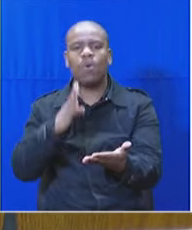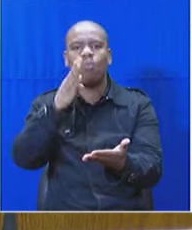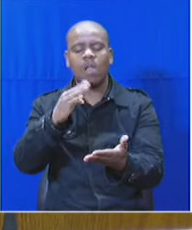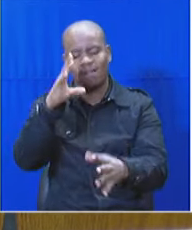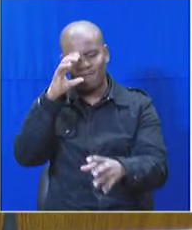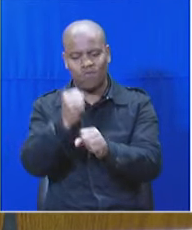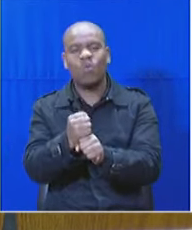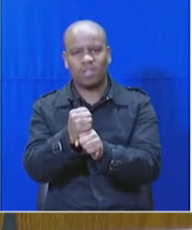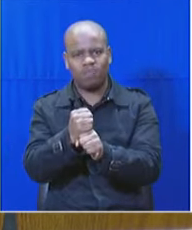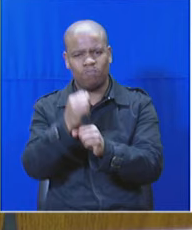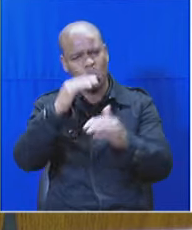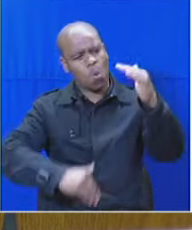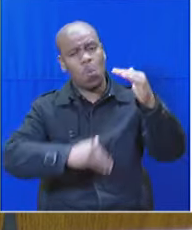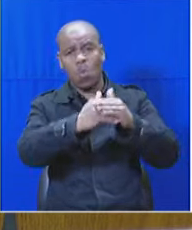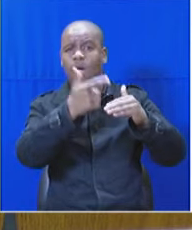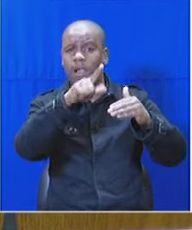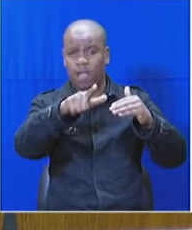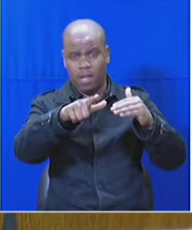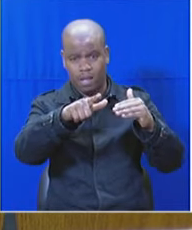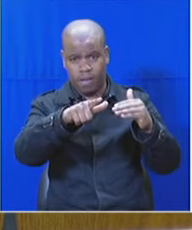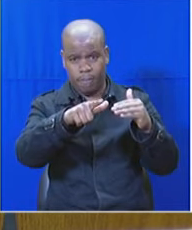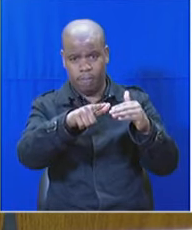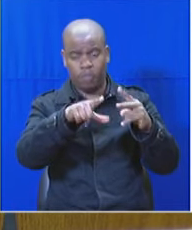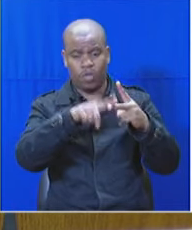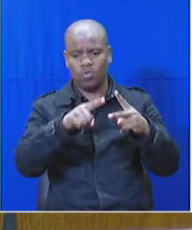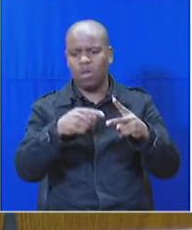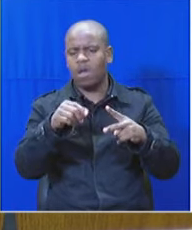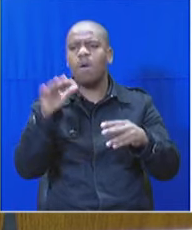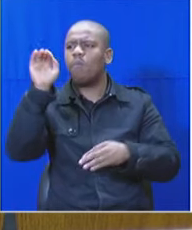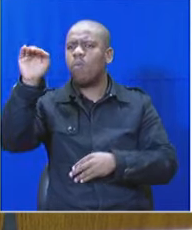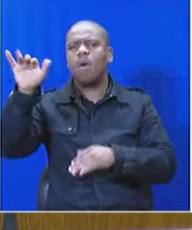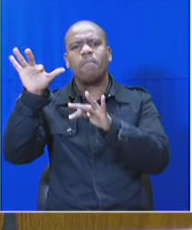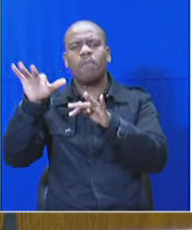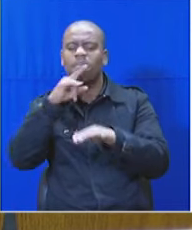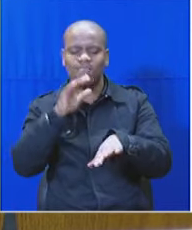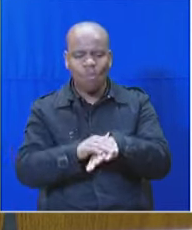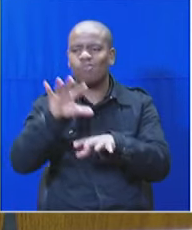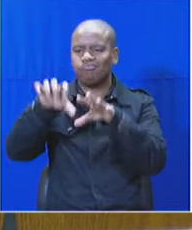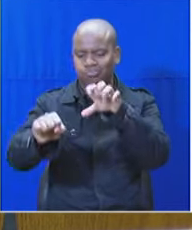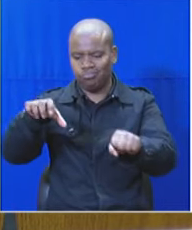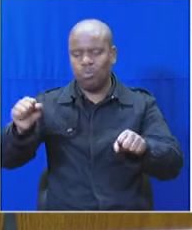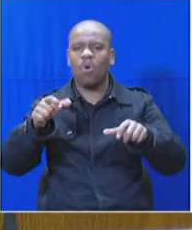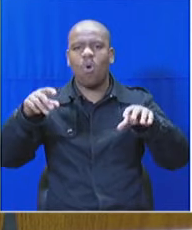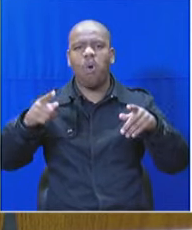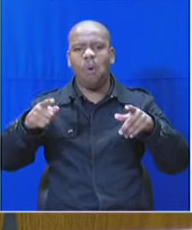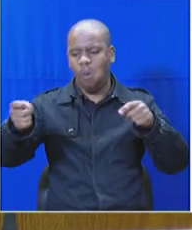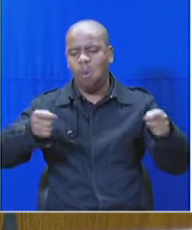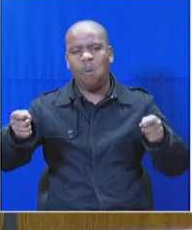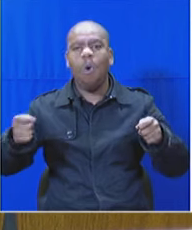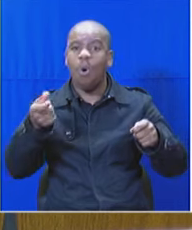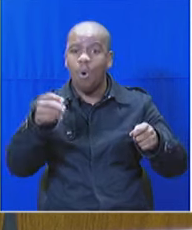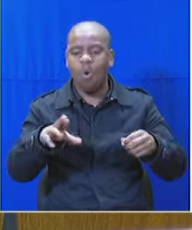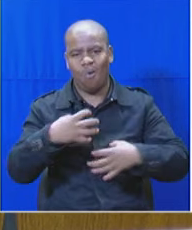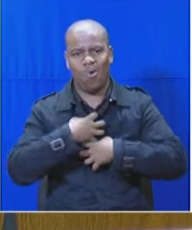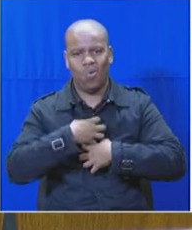with ceilings, land ceilings, and prohibition of ownership by foreign nationals. We have seen tremendous activity